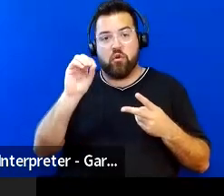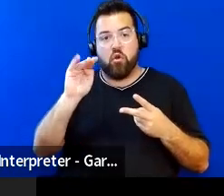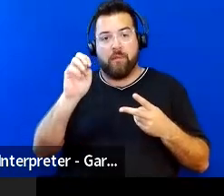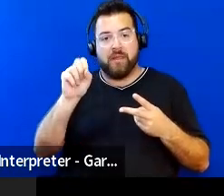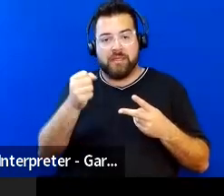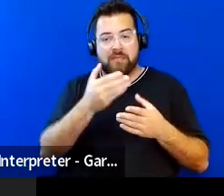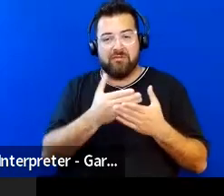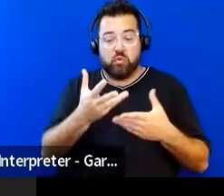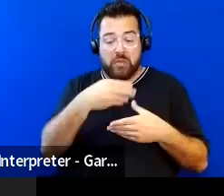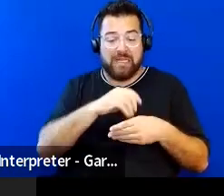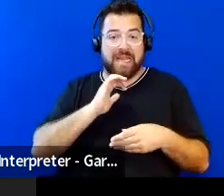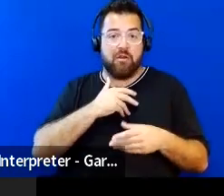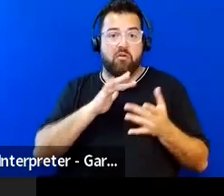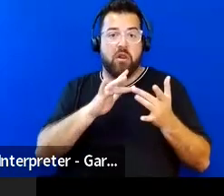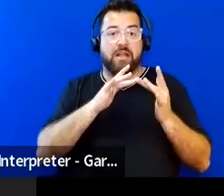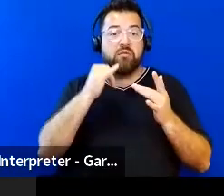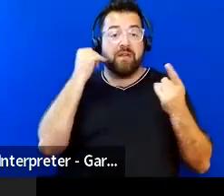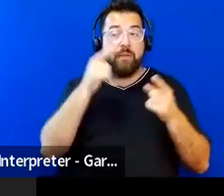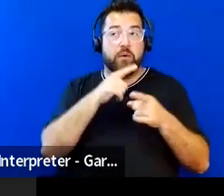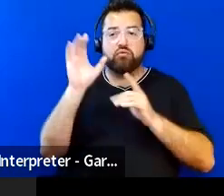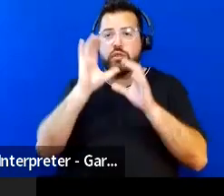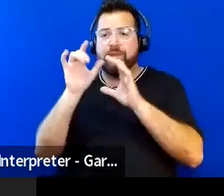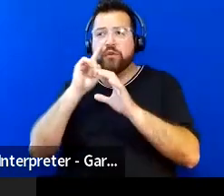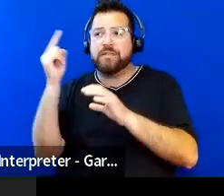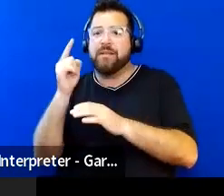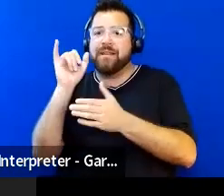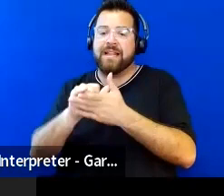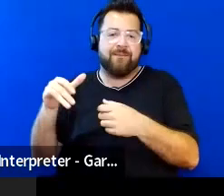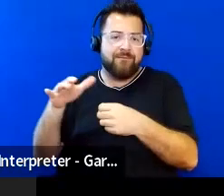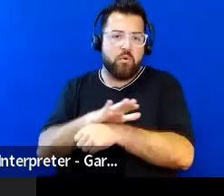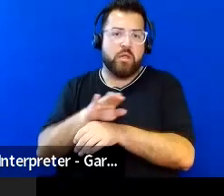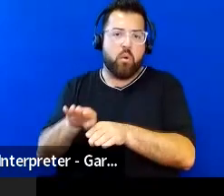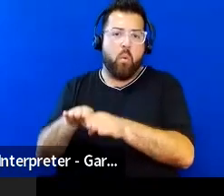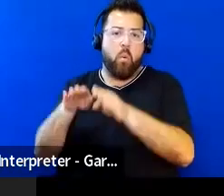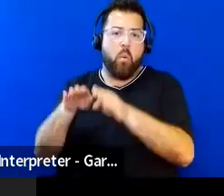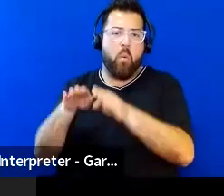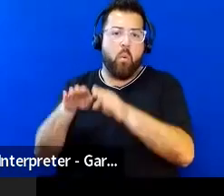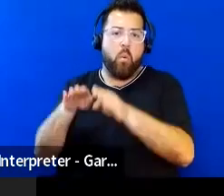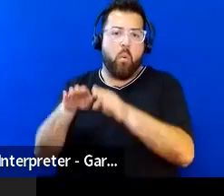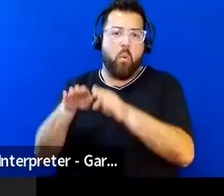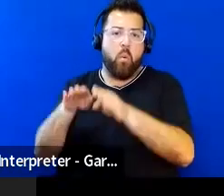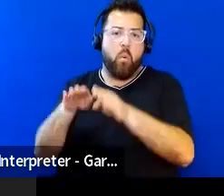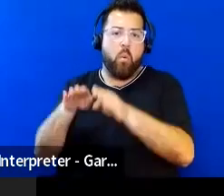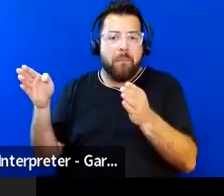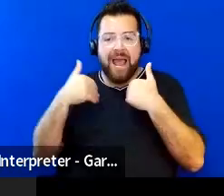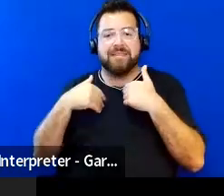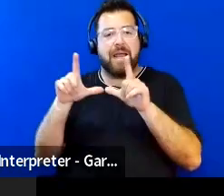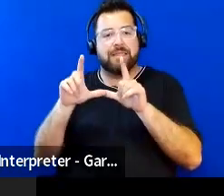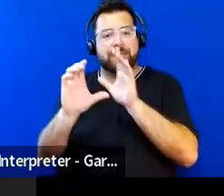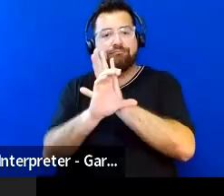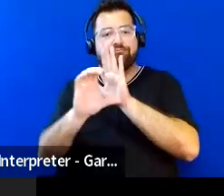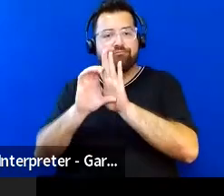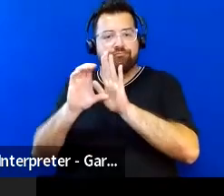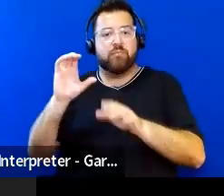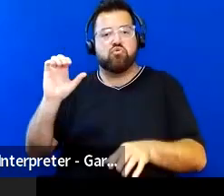So if you are looking for something that is completely open, that does have a Creative Commons license, you can